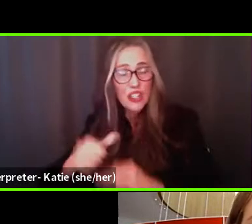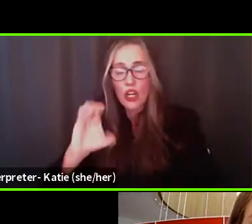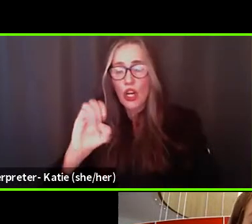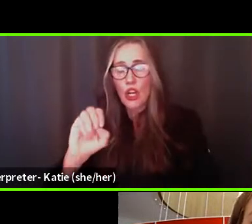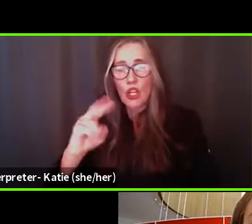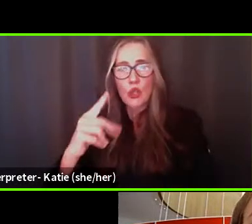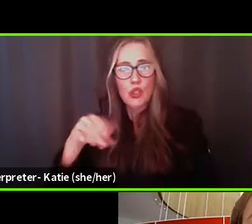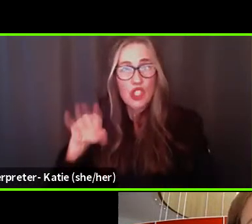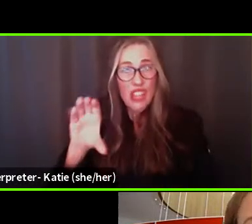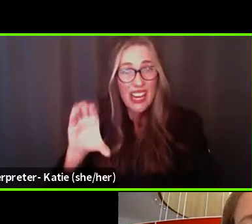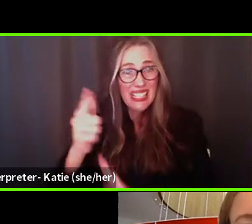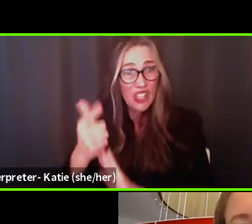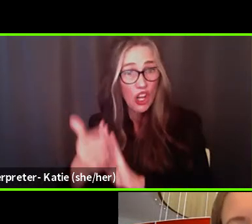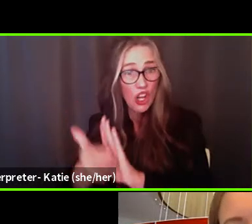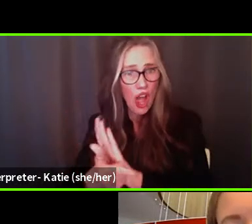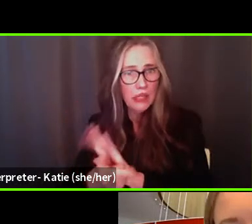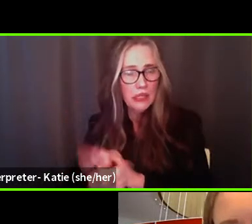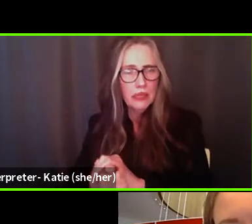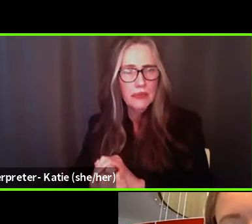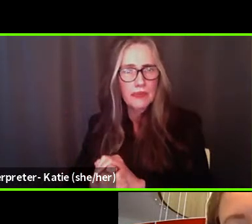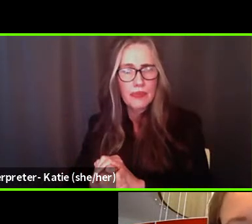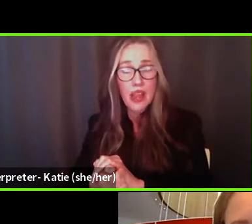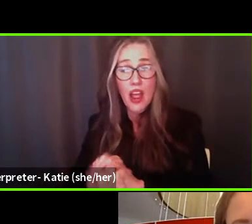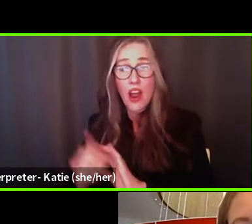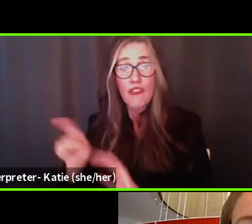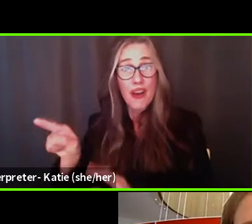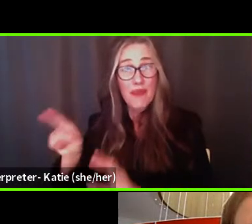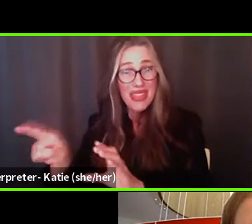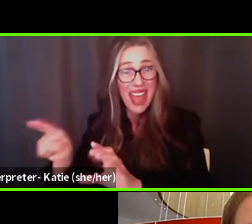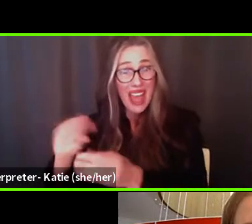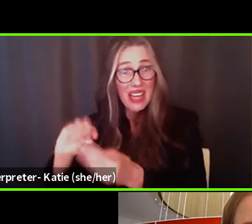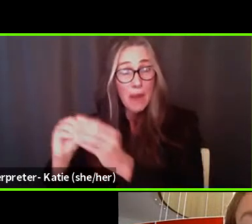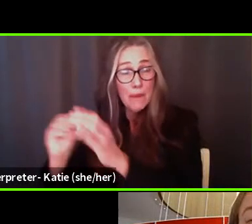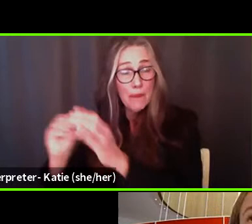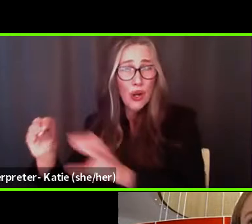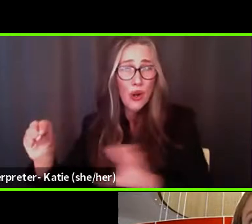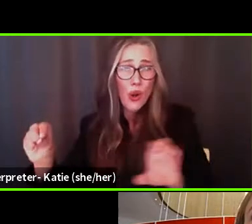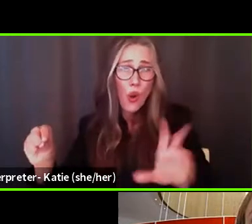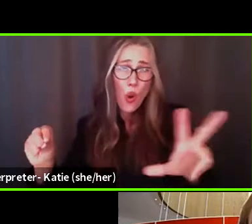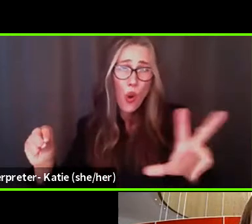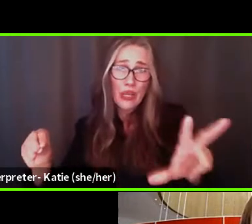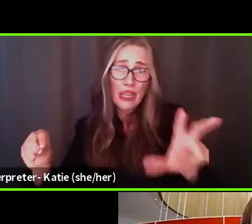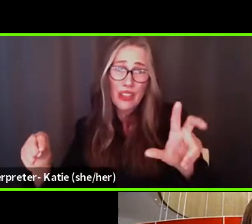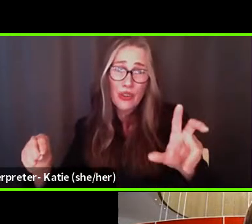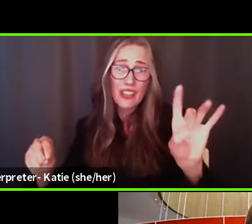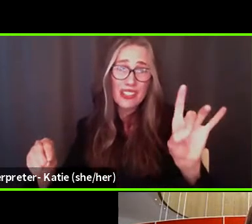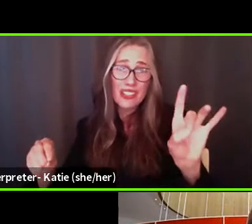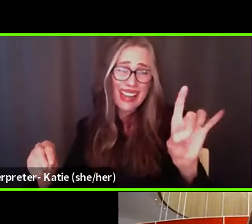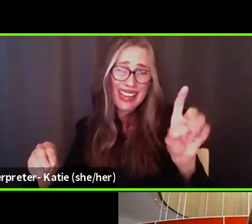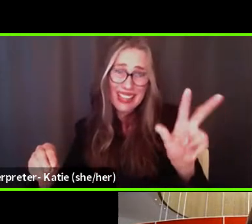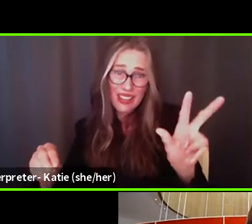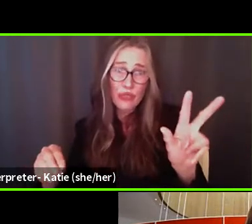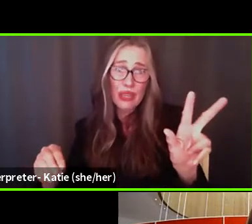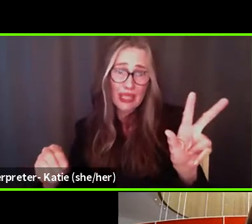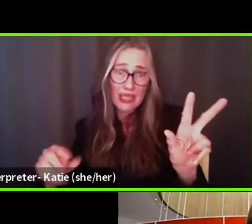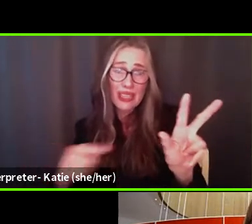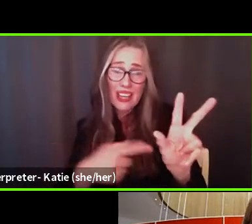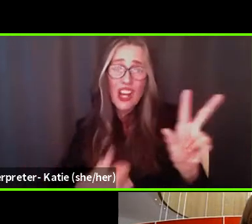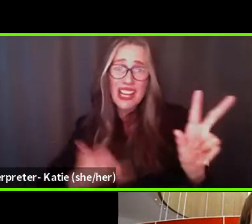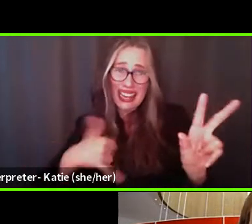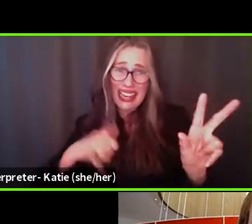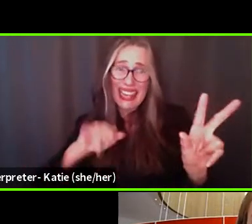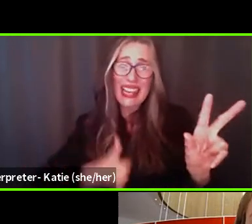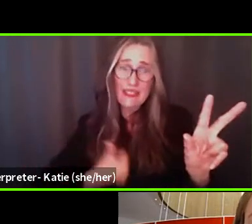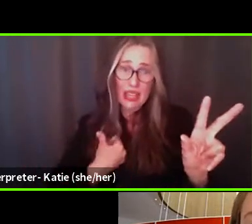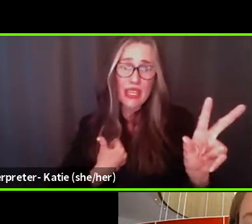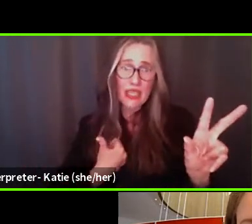000 number only 383 are estimated to be will be are estimated to be living at the time when this